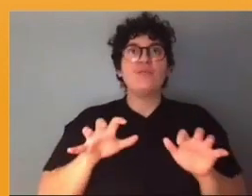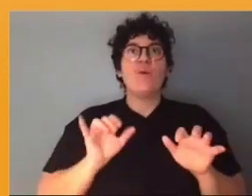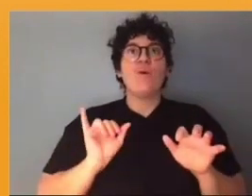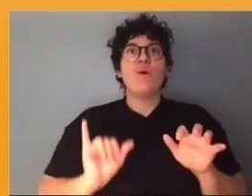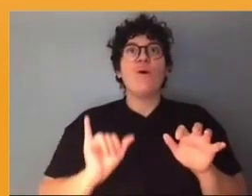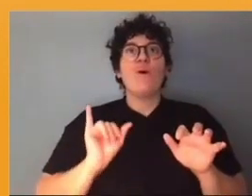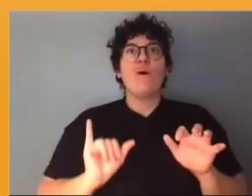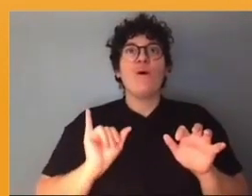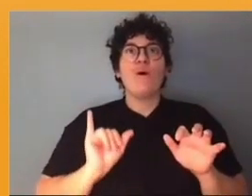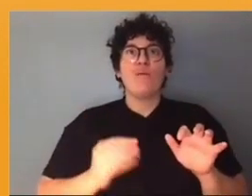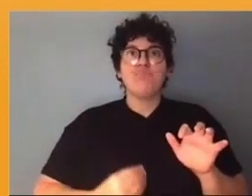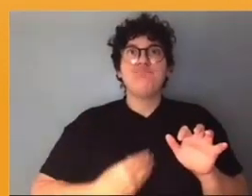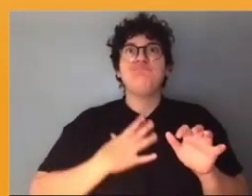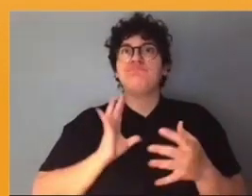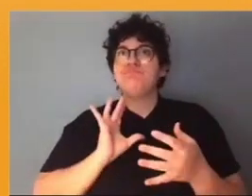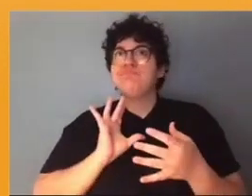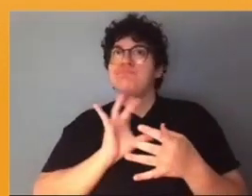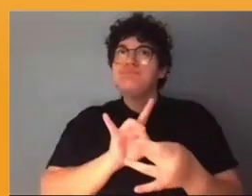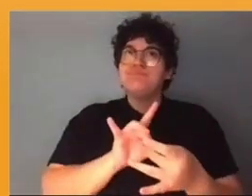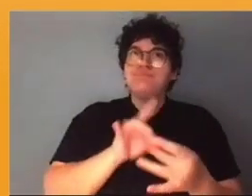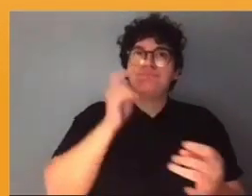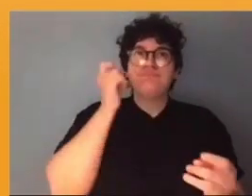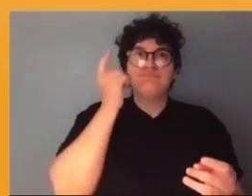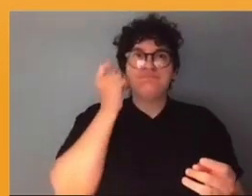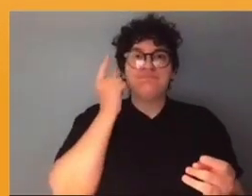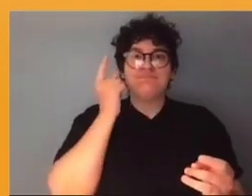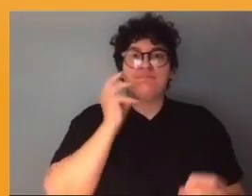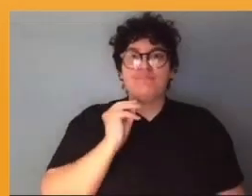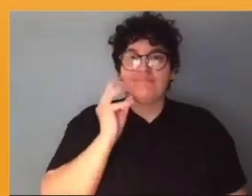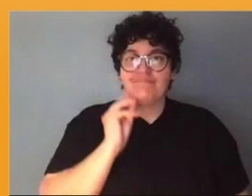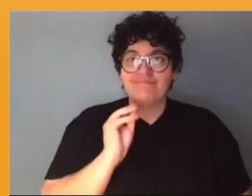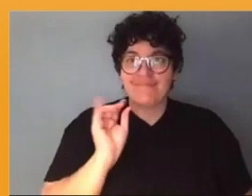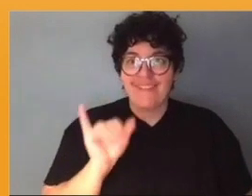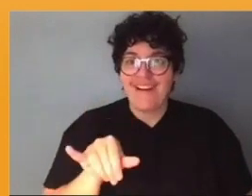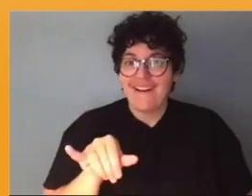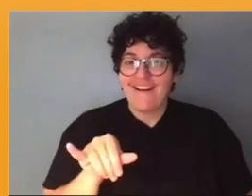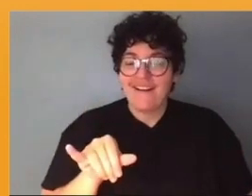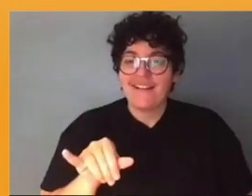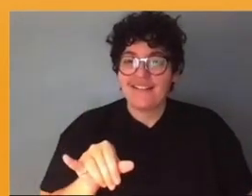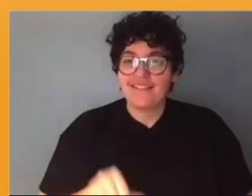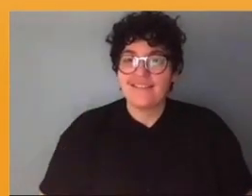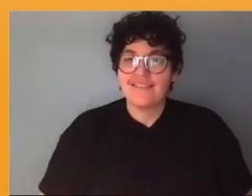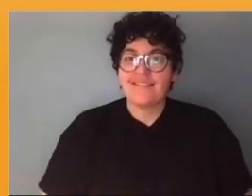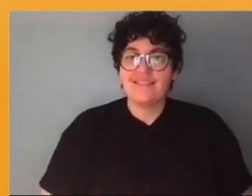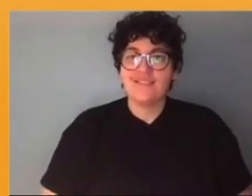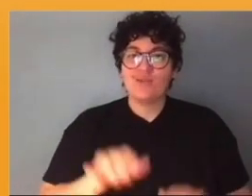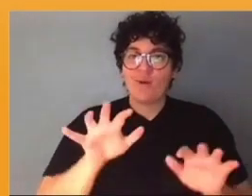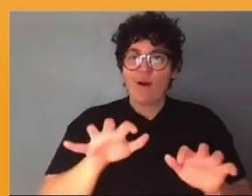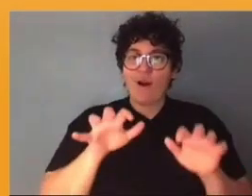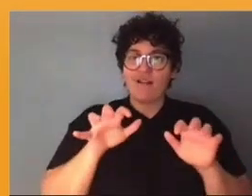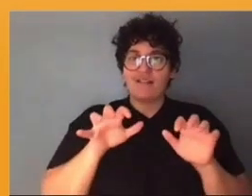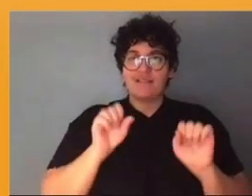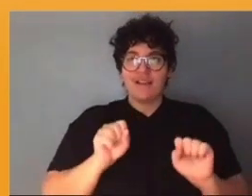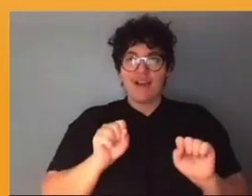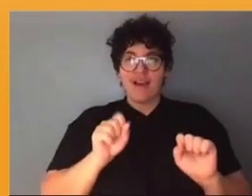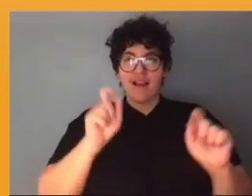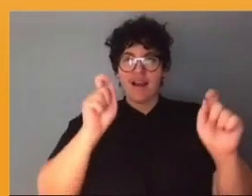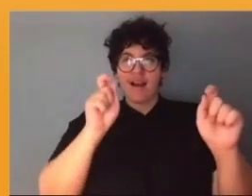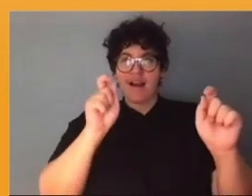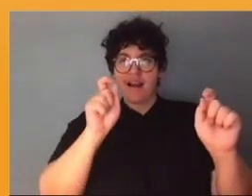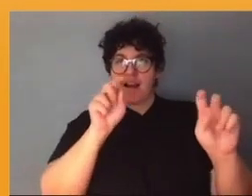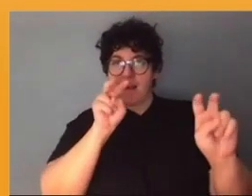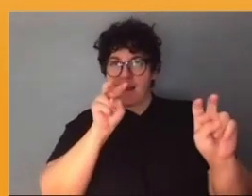have an experience with the dance and translate those emotions.